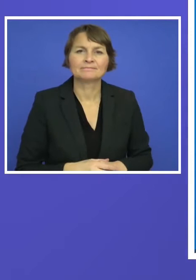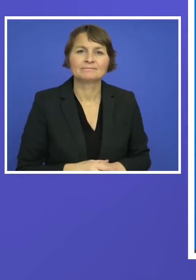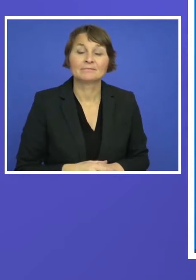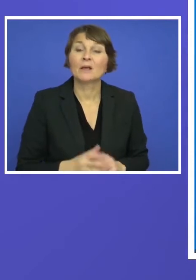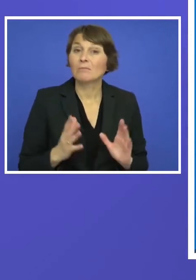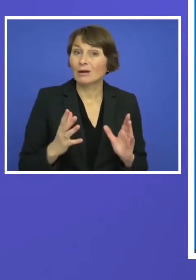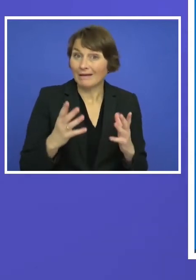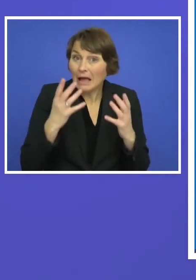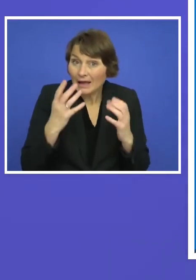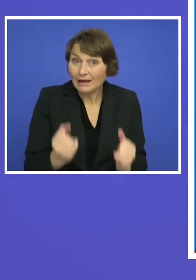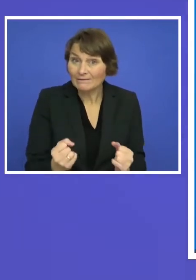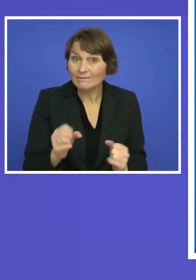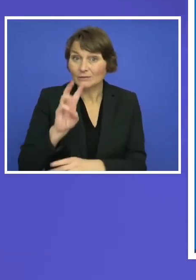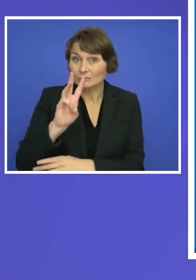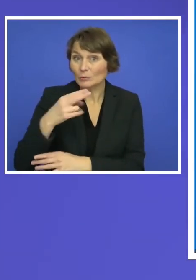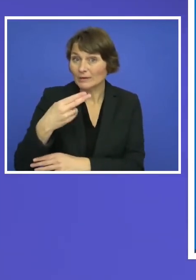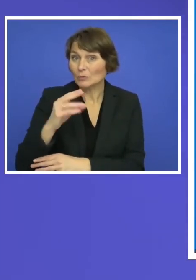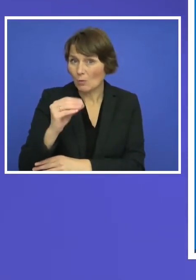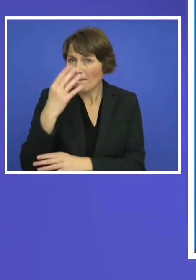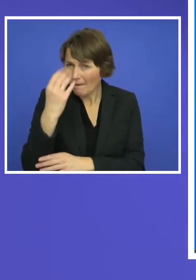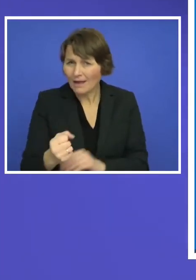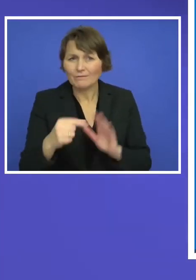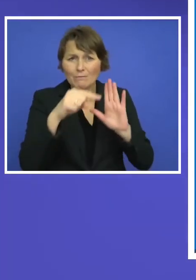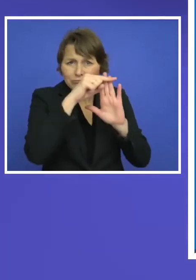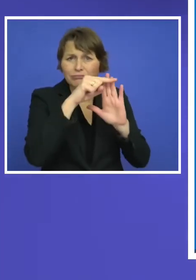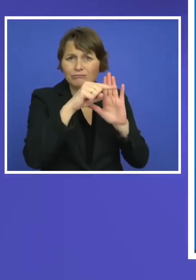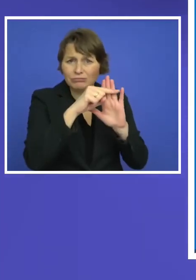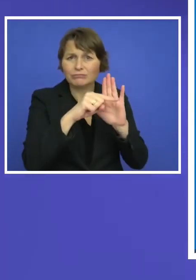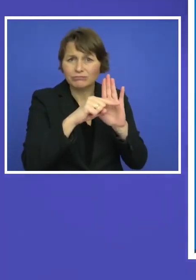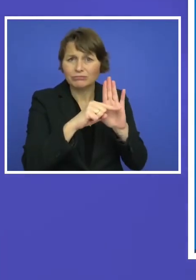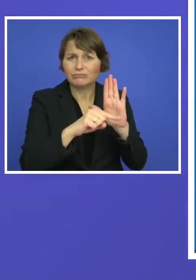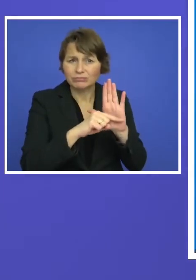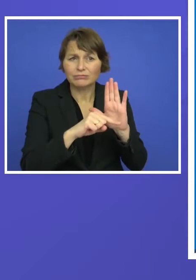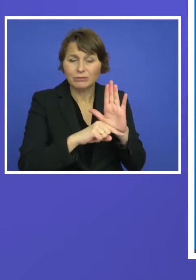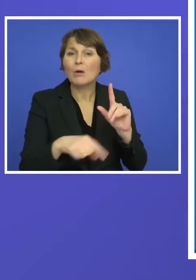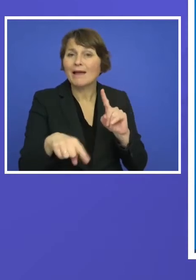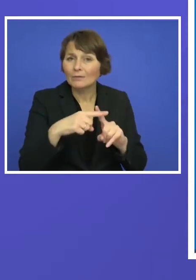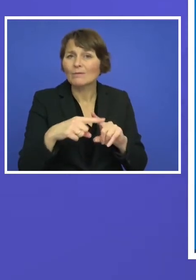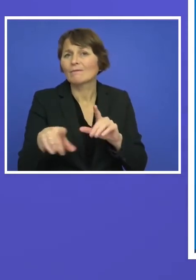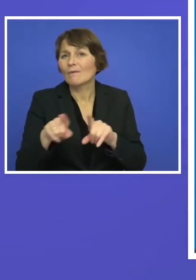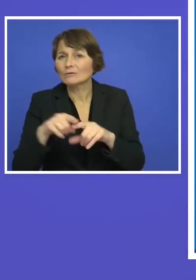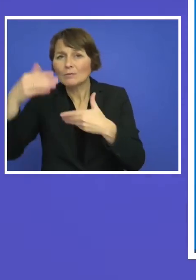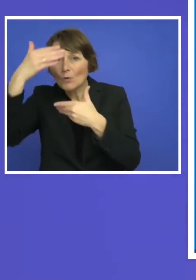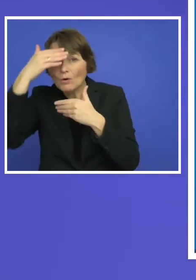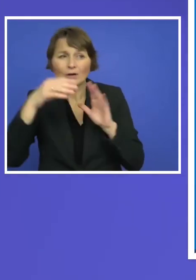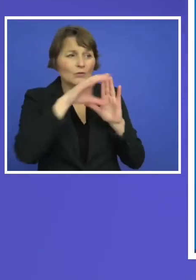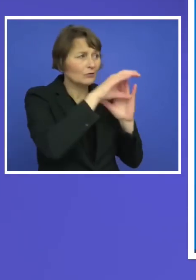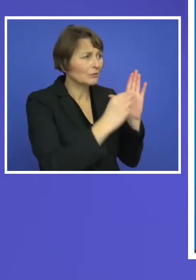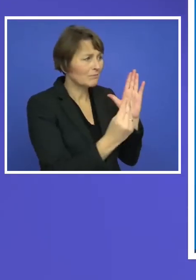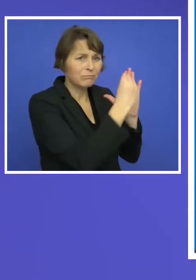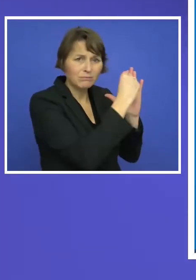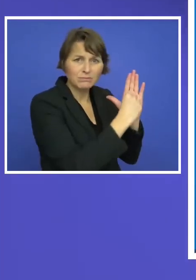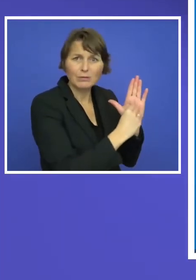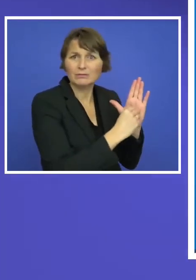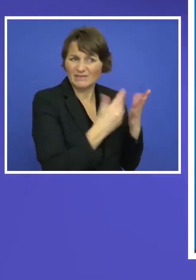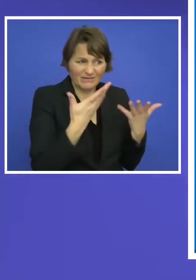that exist, that it even embedded in the Moroccan constitution, ratified in Morocco to confirm